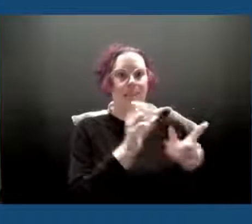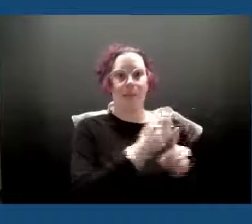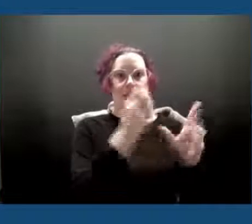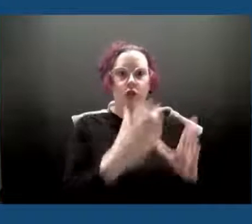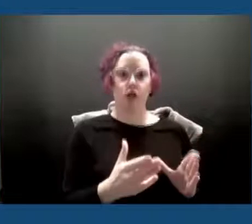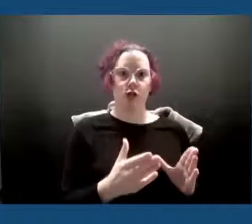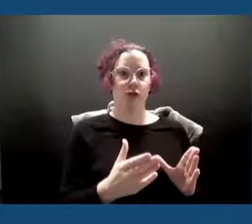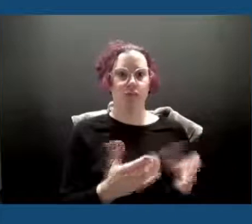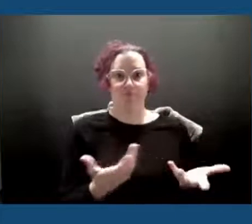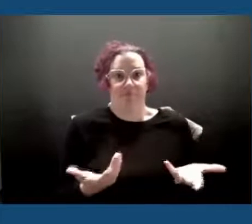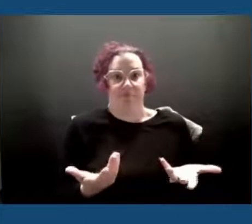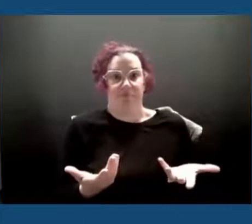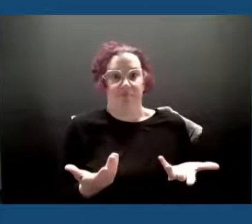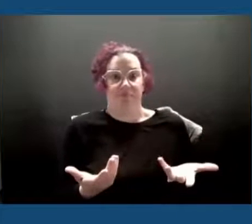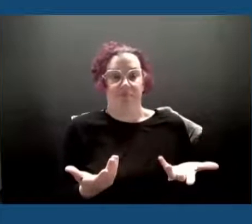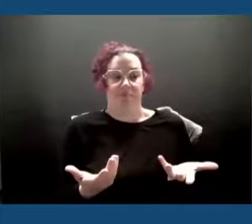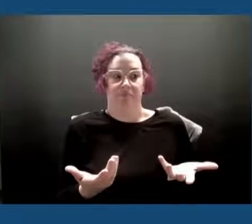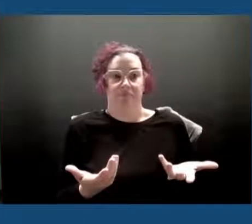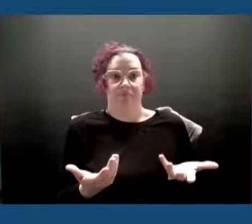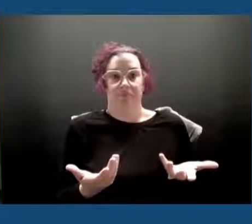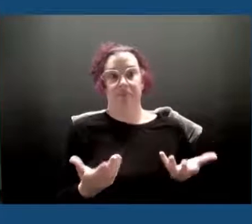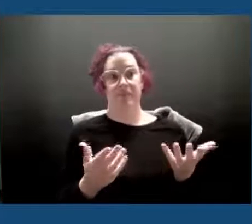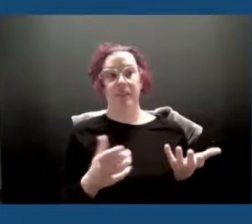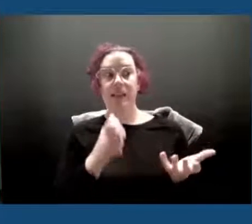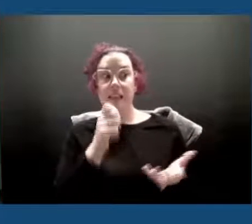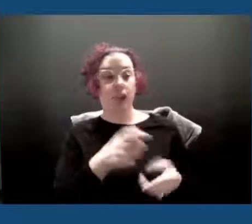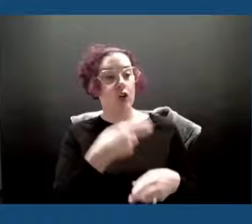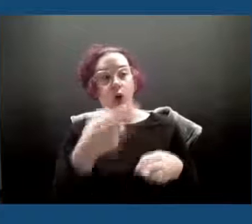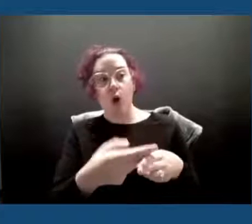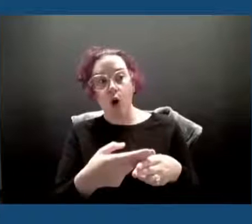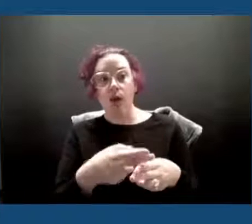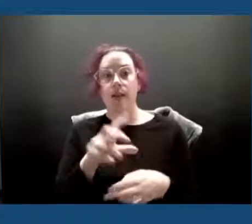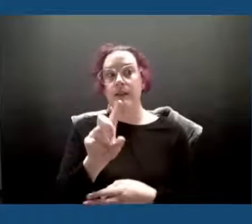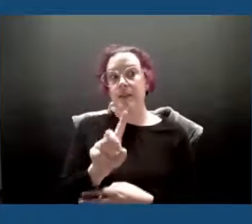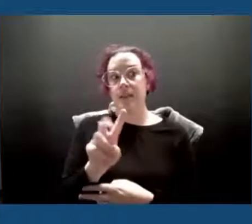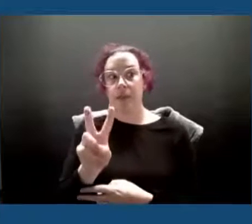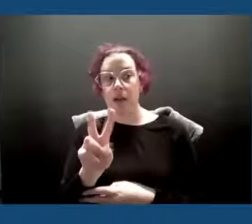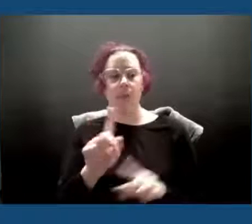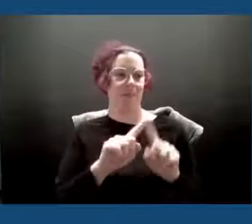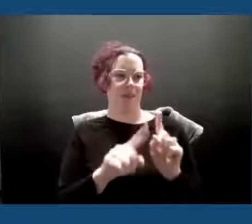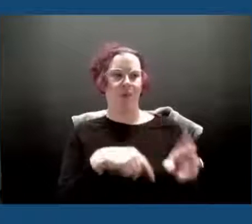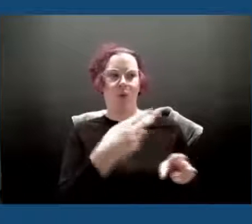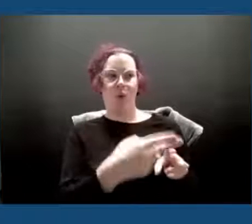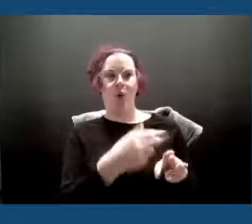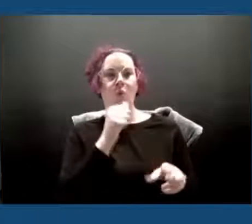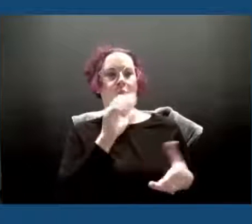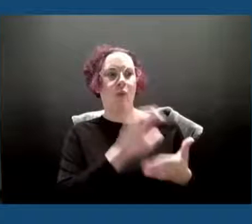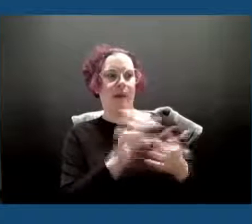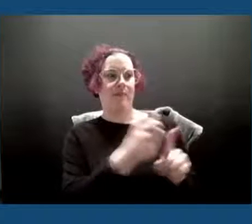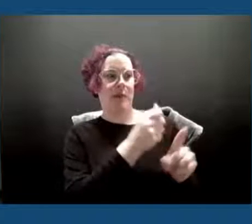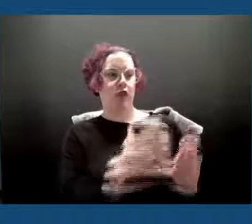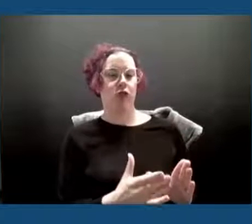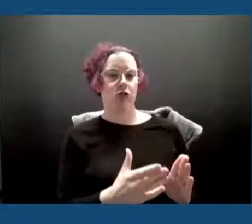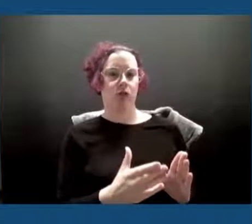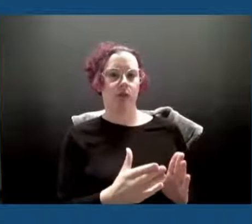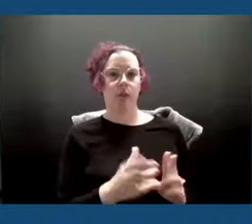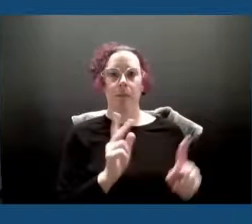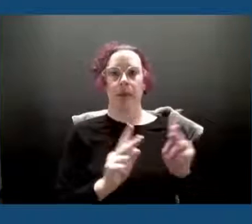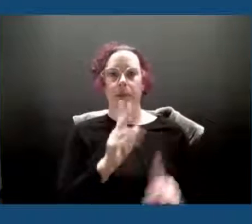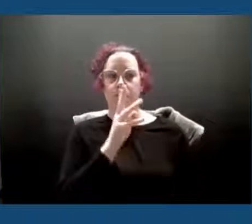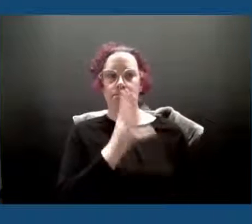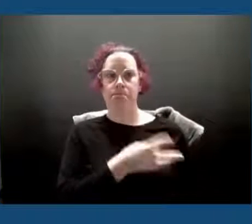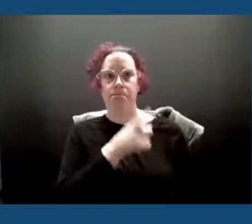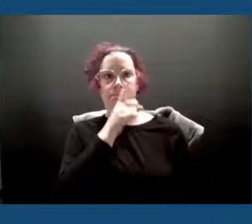in cleaned up language, domestic abusers. They were wife beaters, but no one spoke about them. And my mother became a